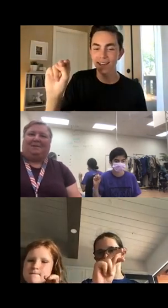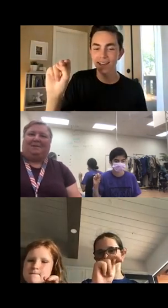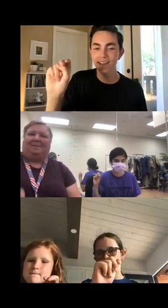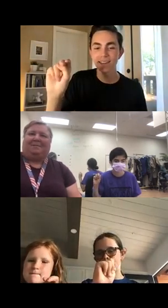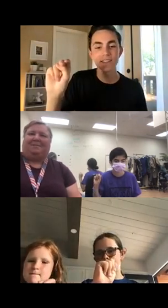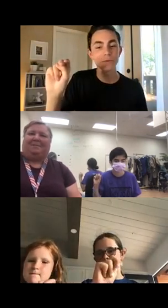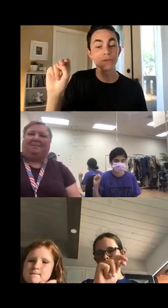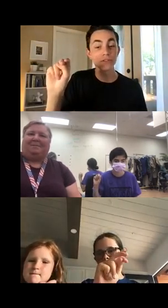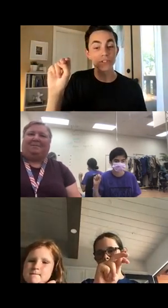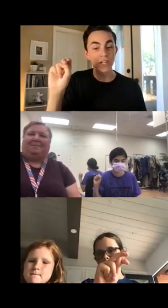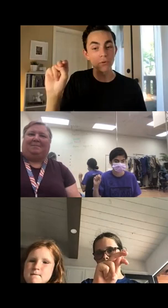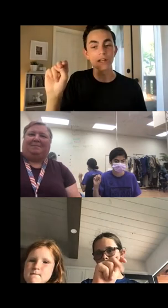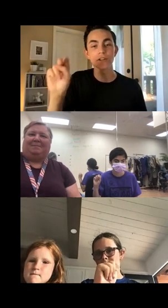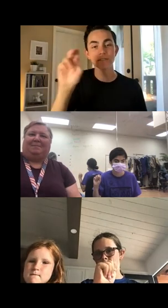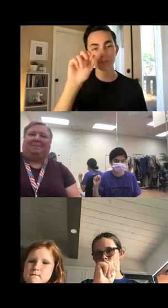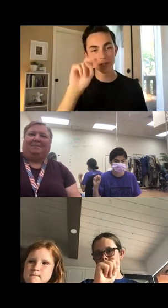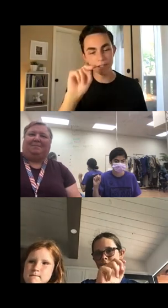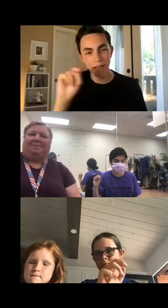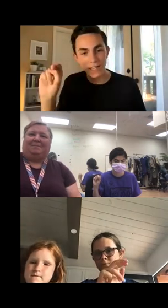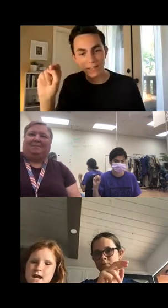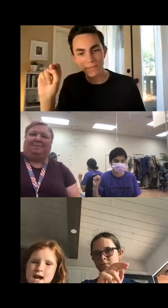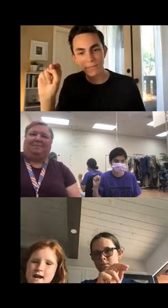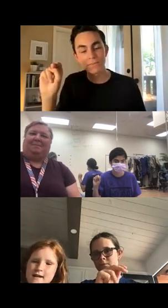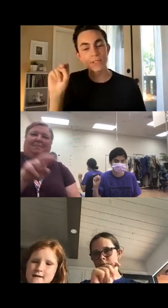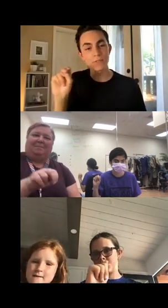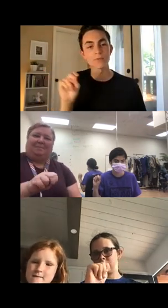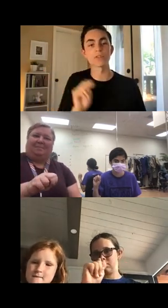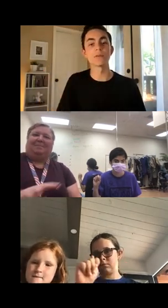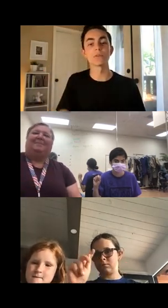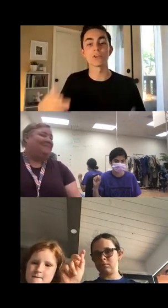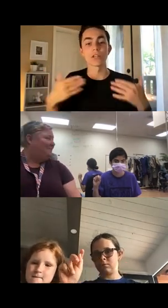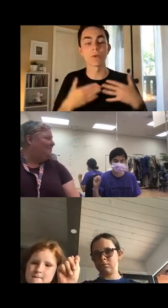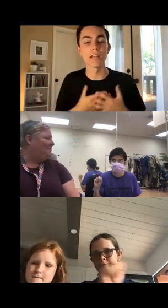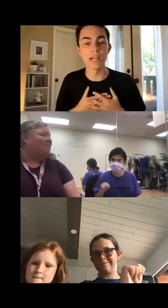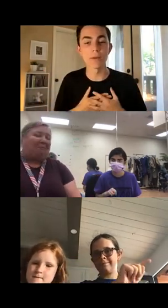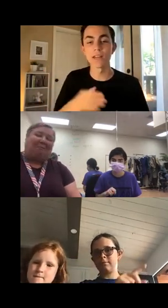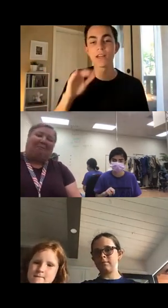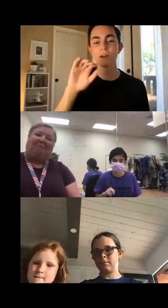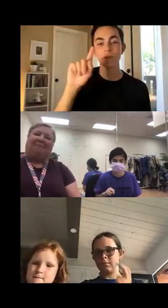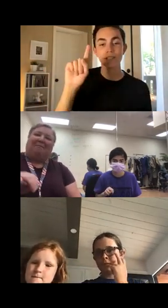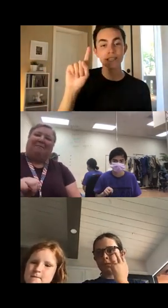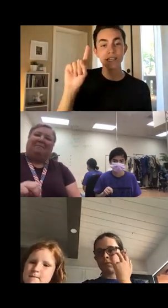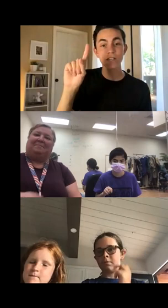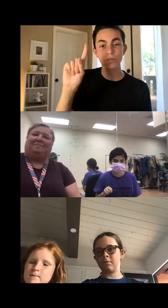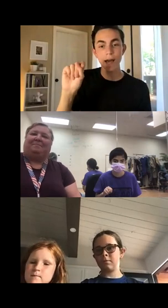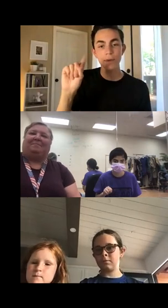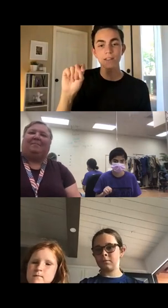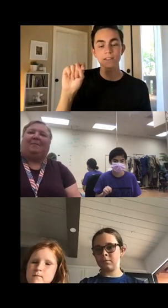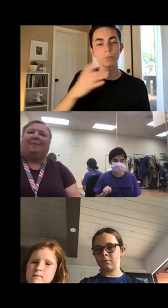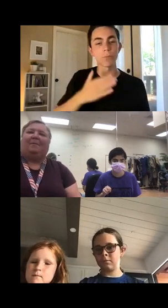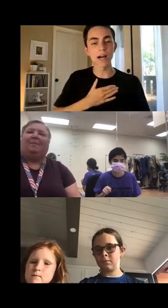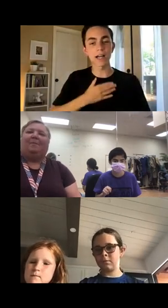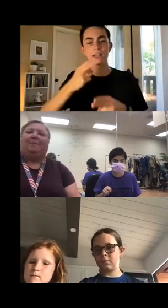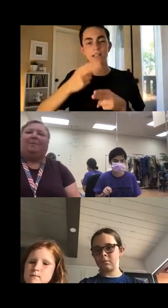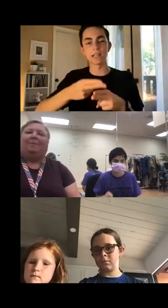A-N-N. This one, when there's a double letter, you slide it. Sometimes with a double letter like my name, with a T, you tap it.